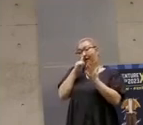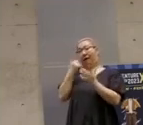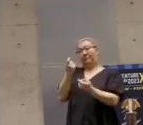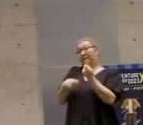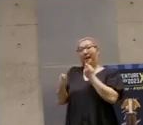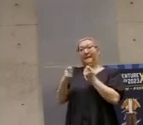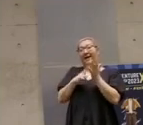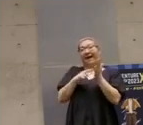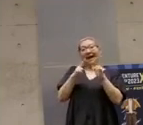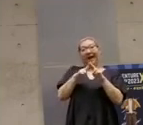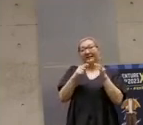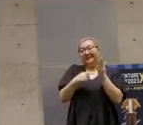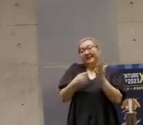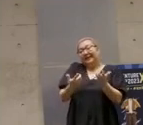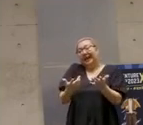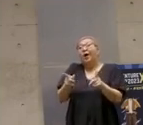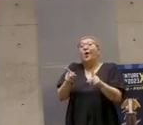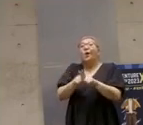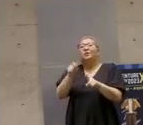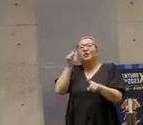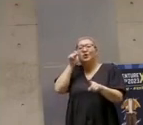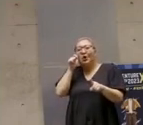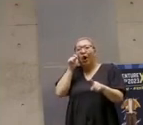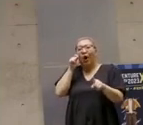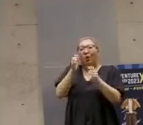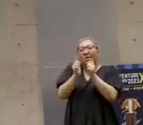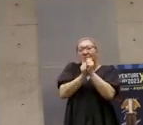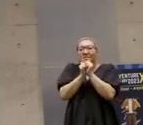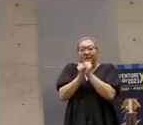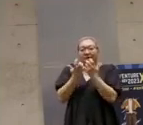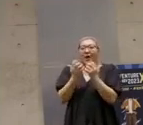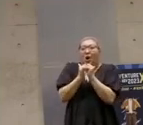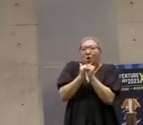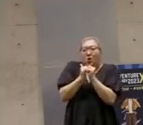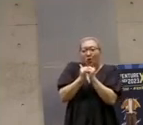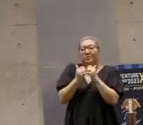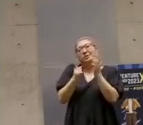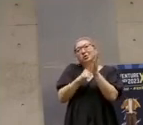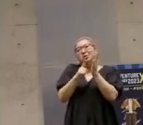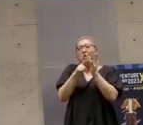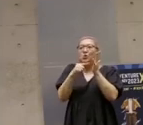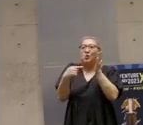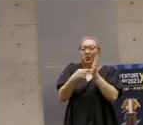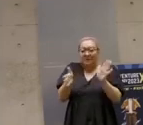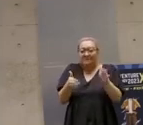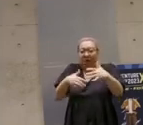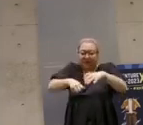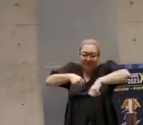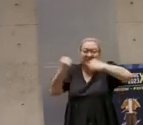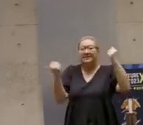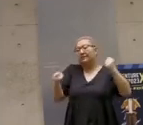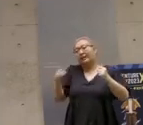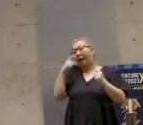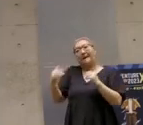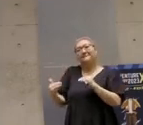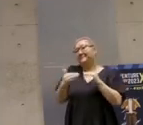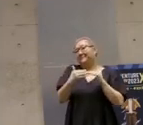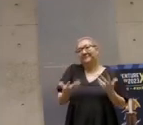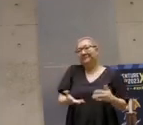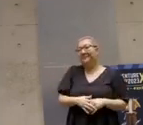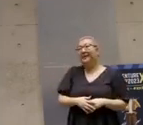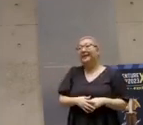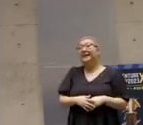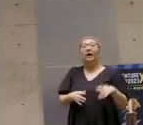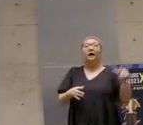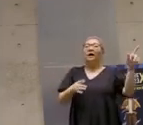boxes. I mean, and people have said to me, well, can't you just redesign your adventures so that you've got loot